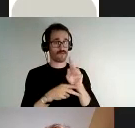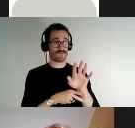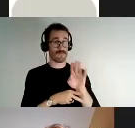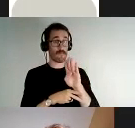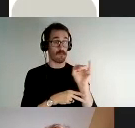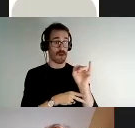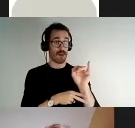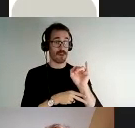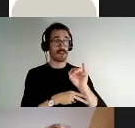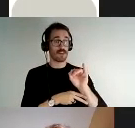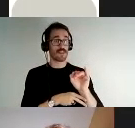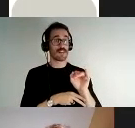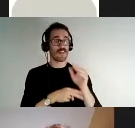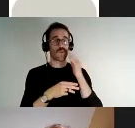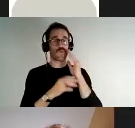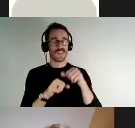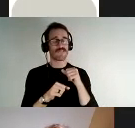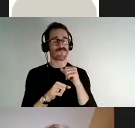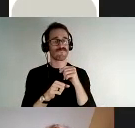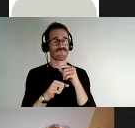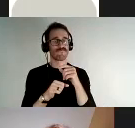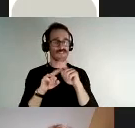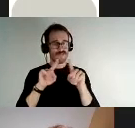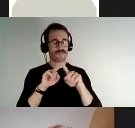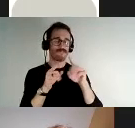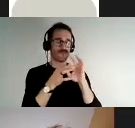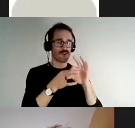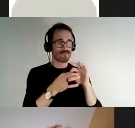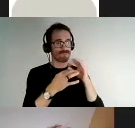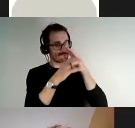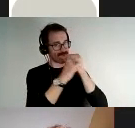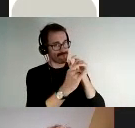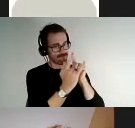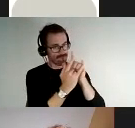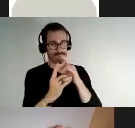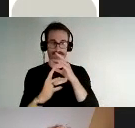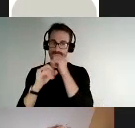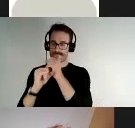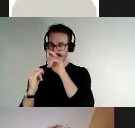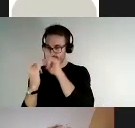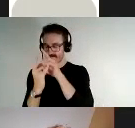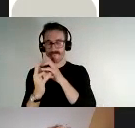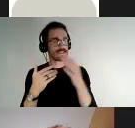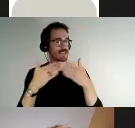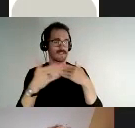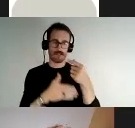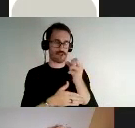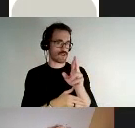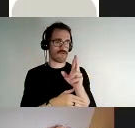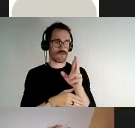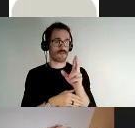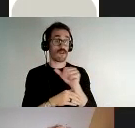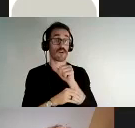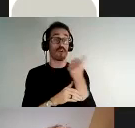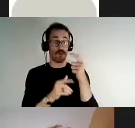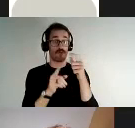able to form sexual and romantic relationships with people of any gender. Another term that sometimes